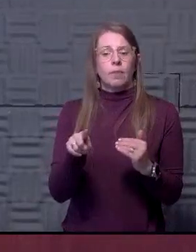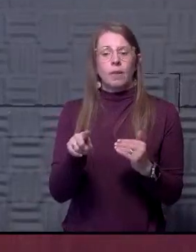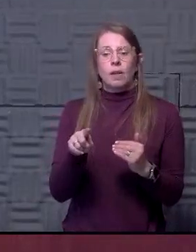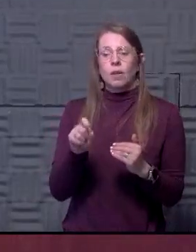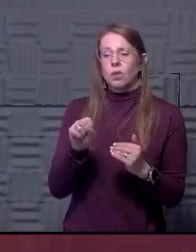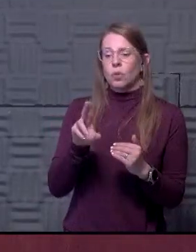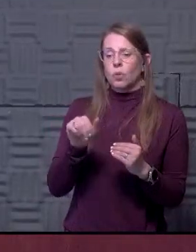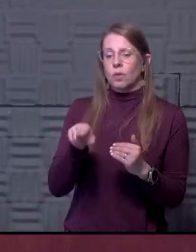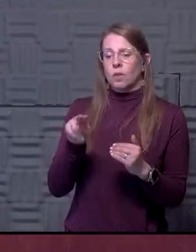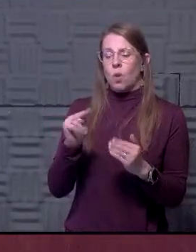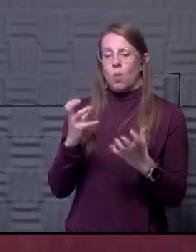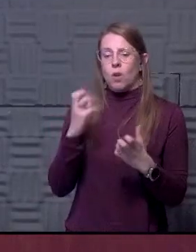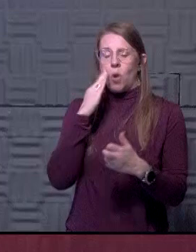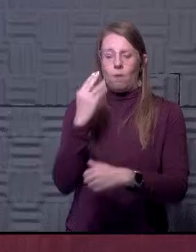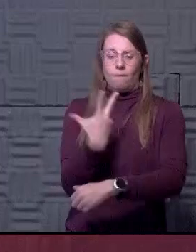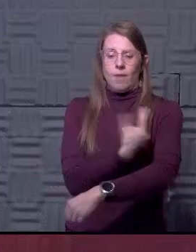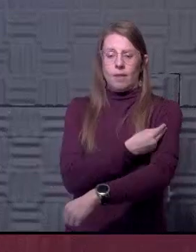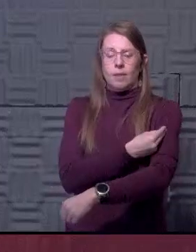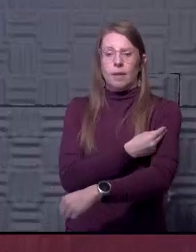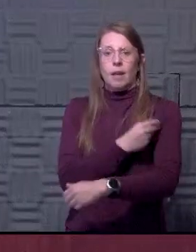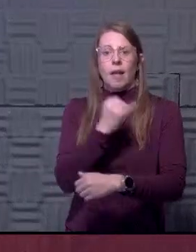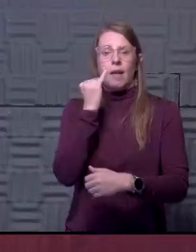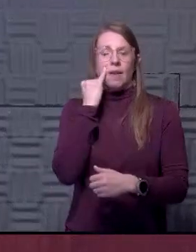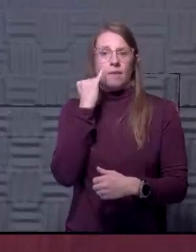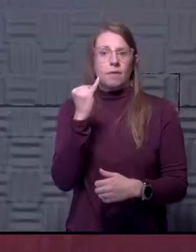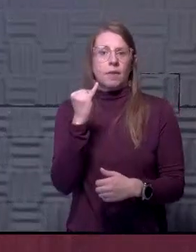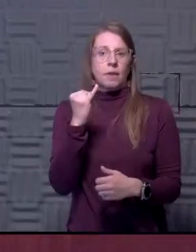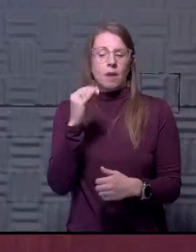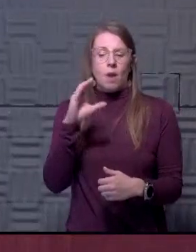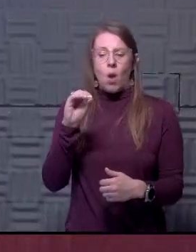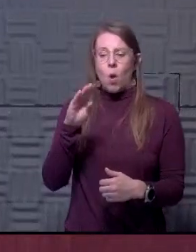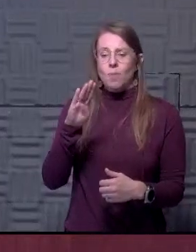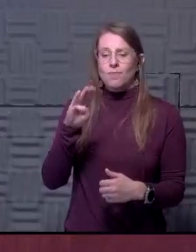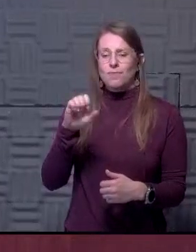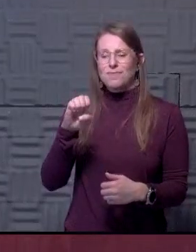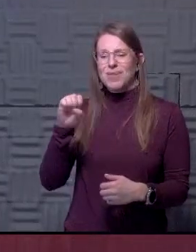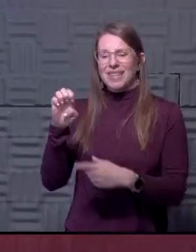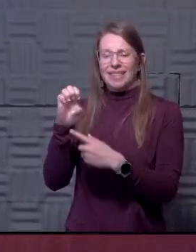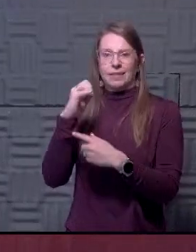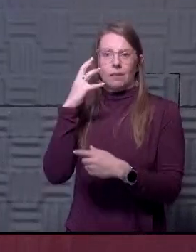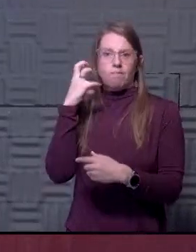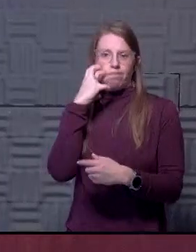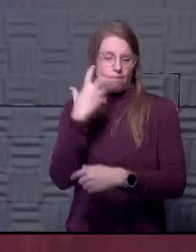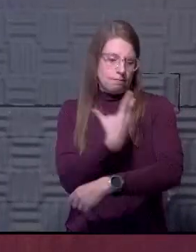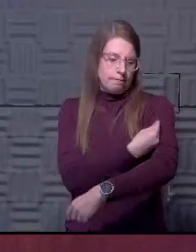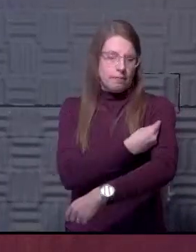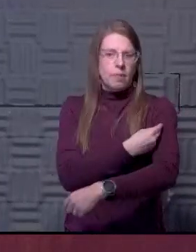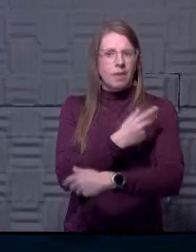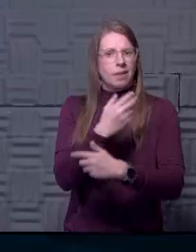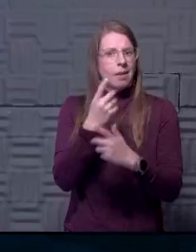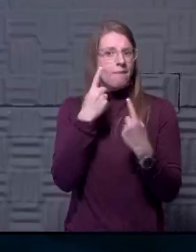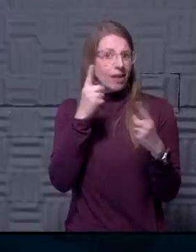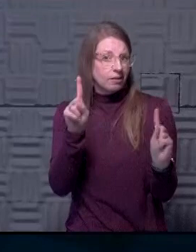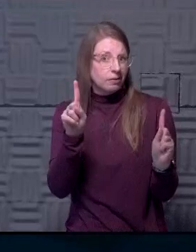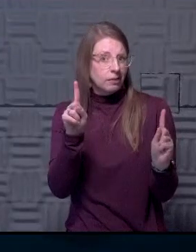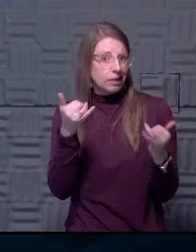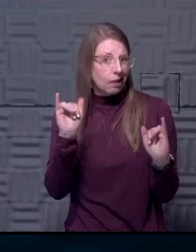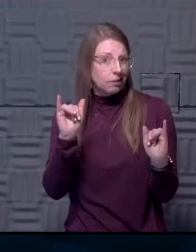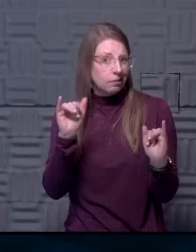is a vaccine for people who are carrying extra weight and might be considered obese? Okay. Team, what do you think?